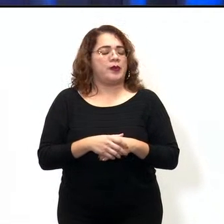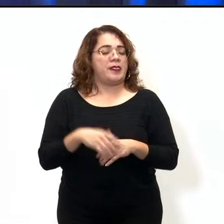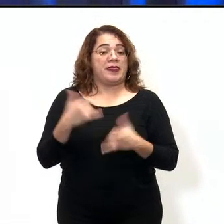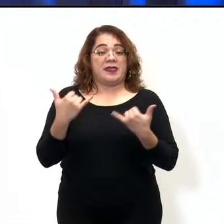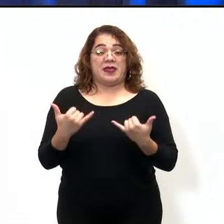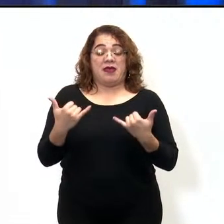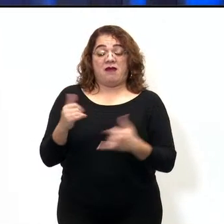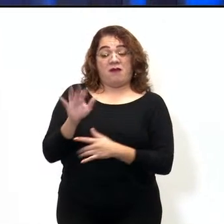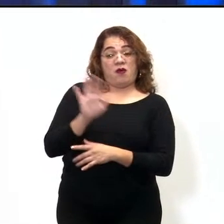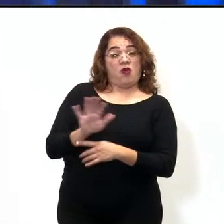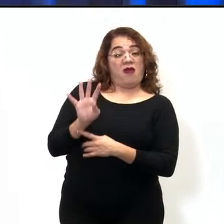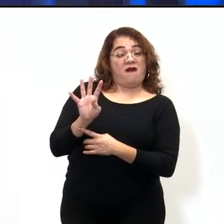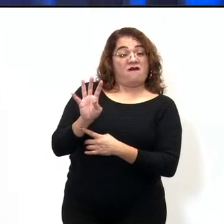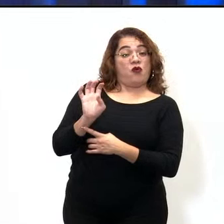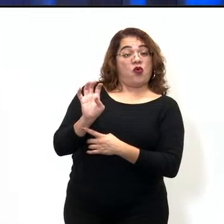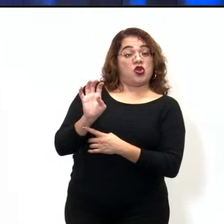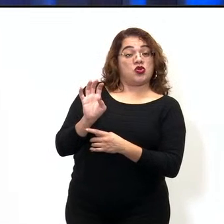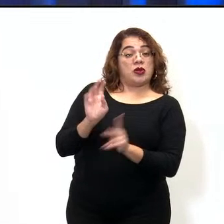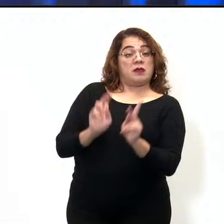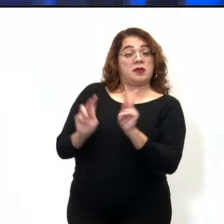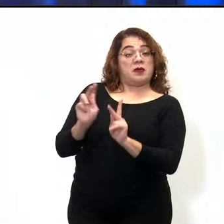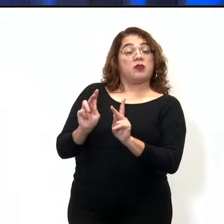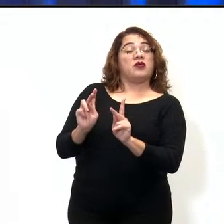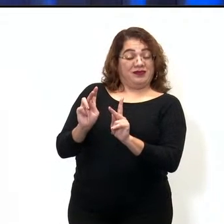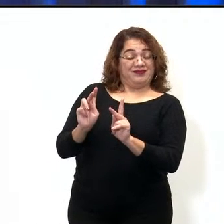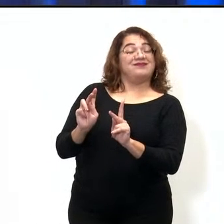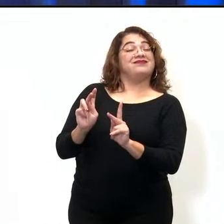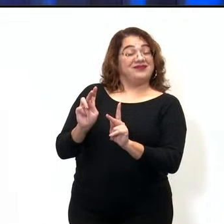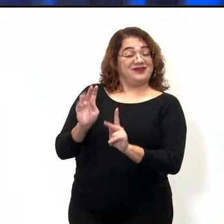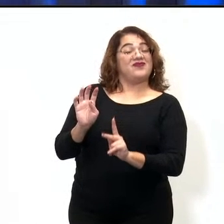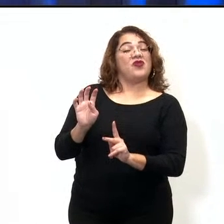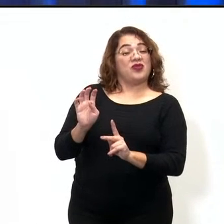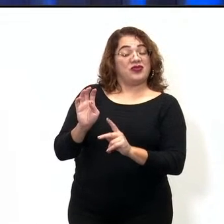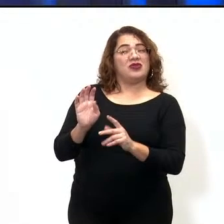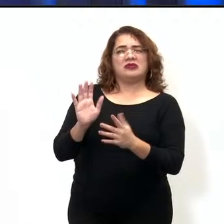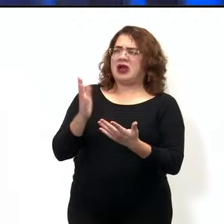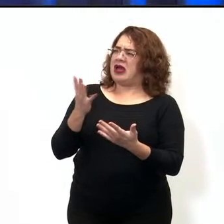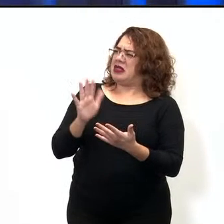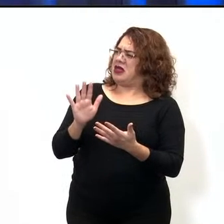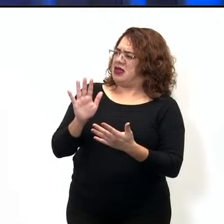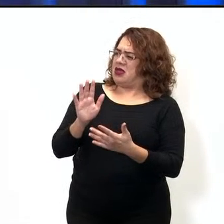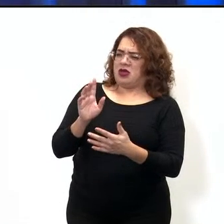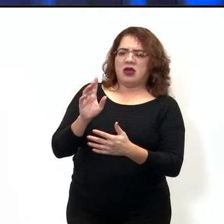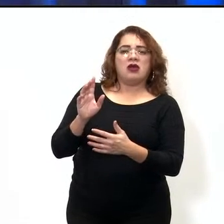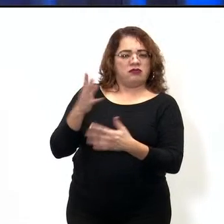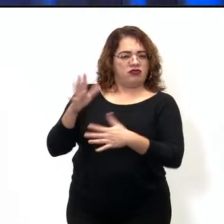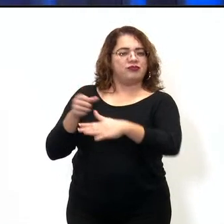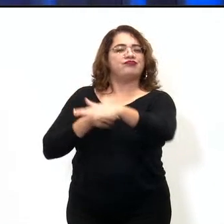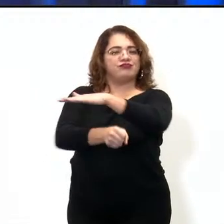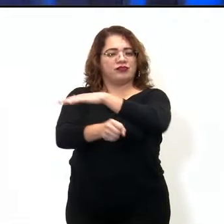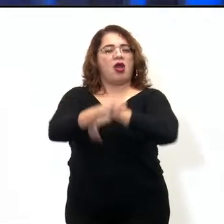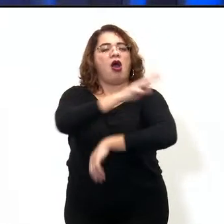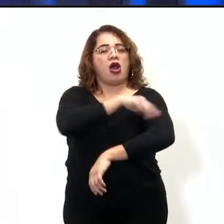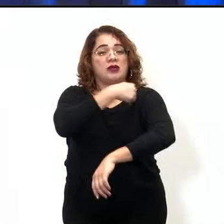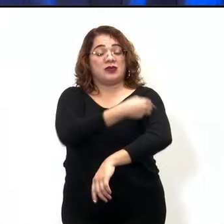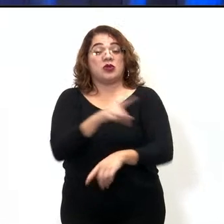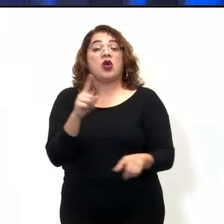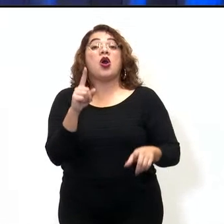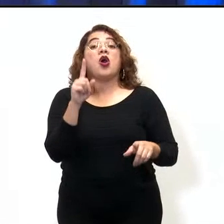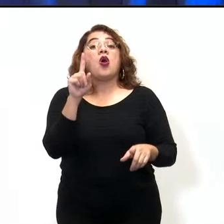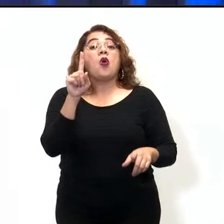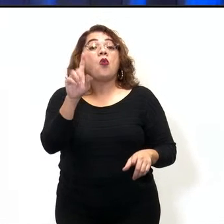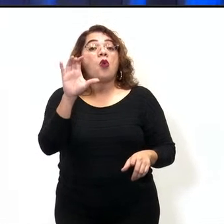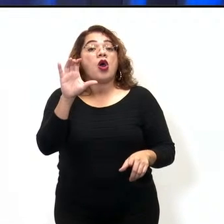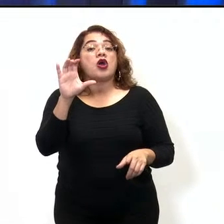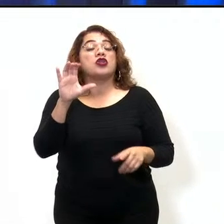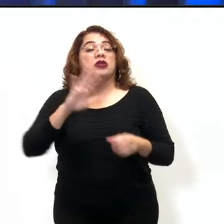have 400 people who are hospitalized. Over 100 of those are